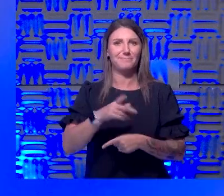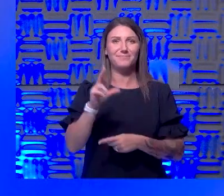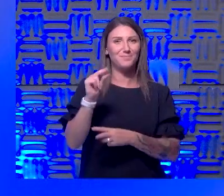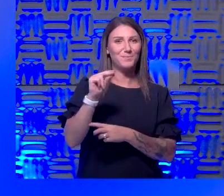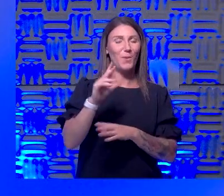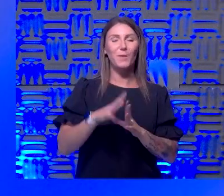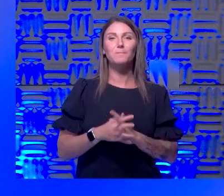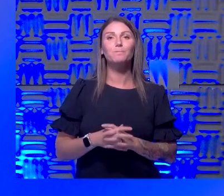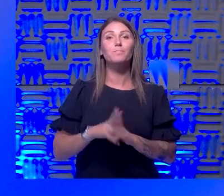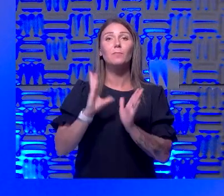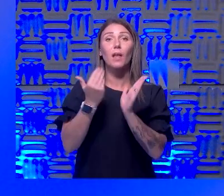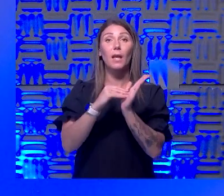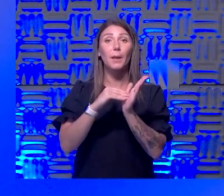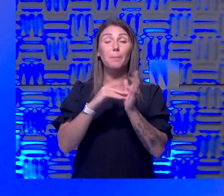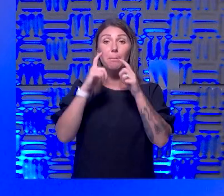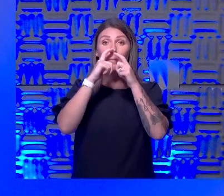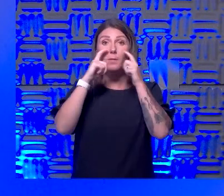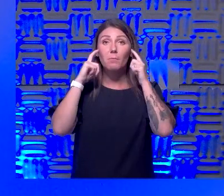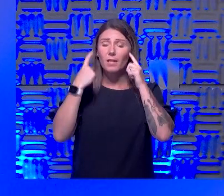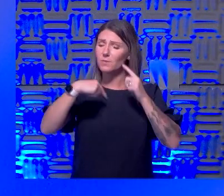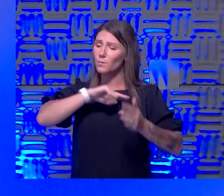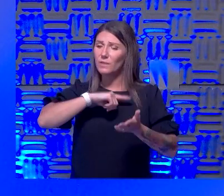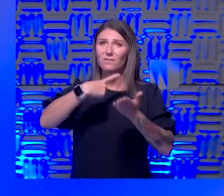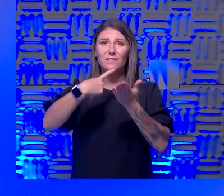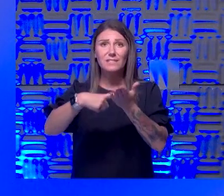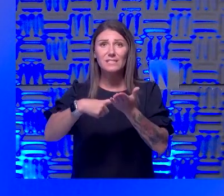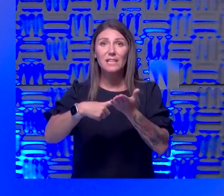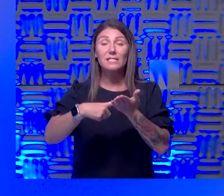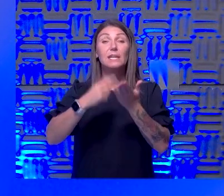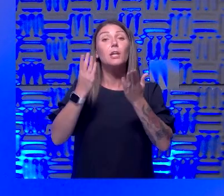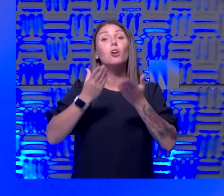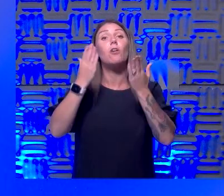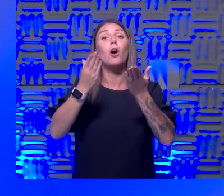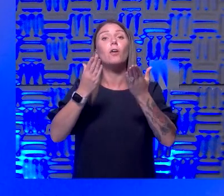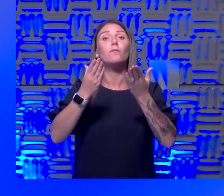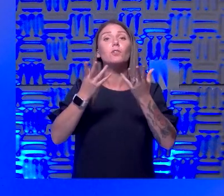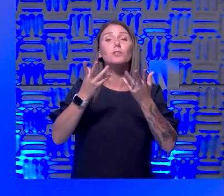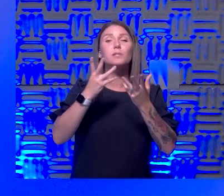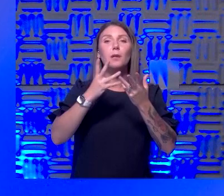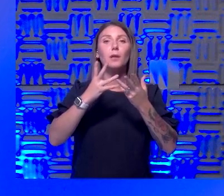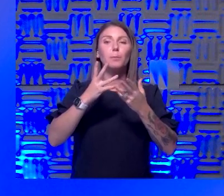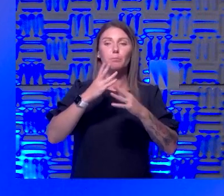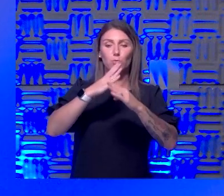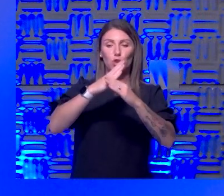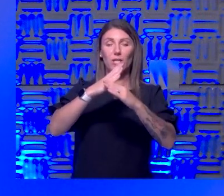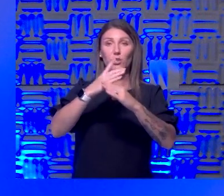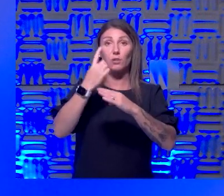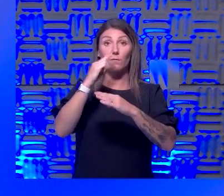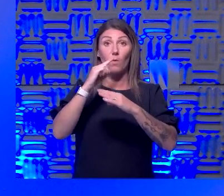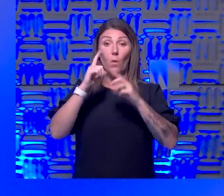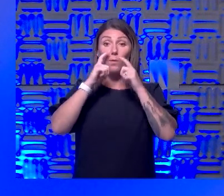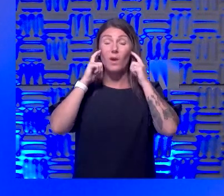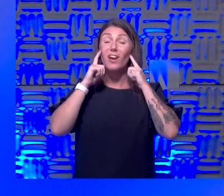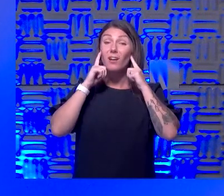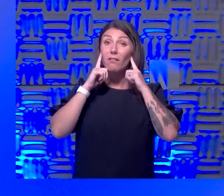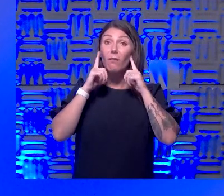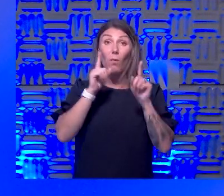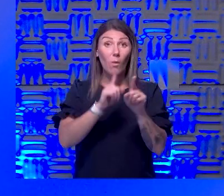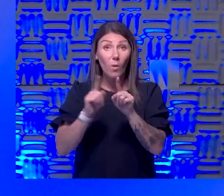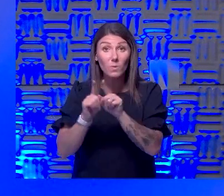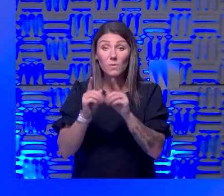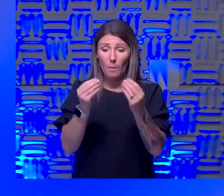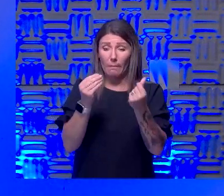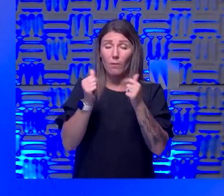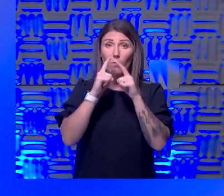No. Again, the mask, and we have talked about this, while it offers a modicum of protection for the wearer, even the cloth mask, it